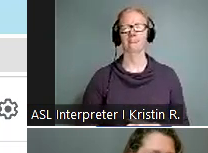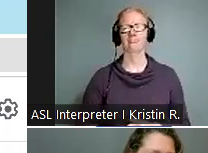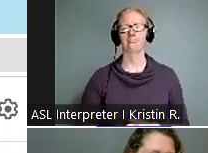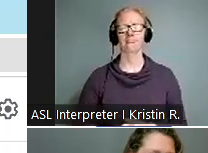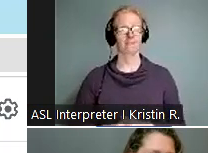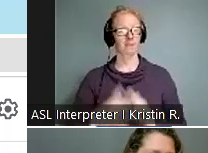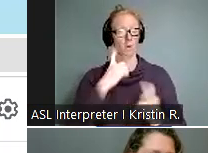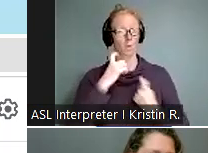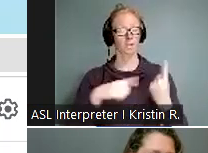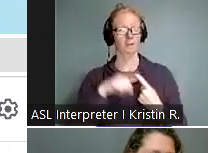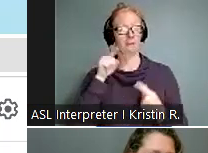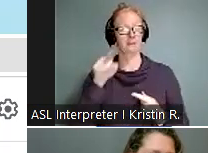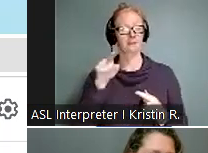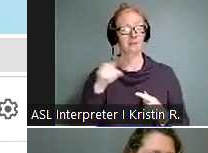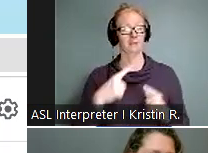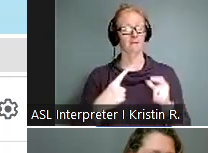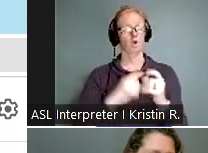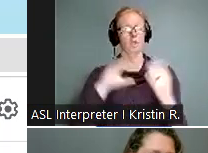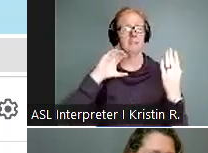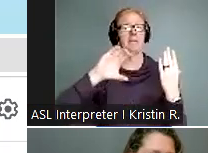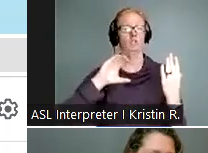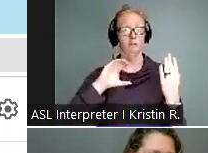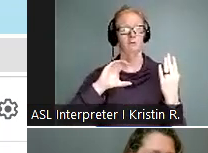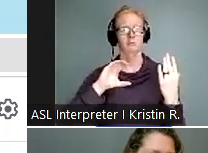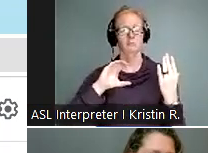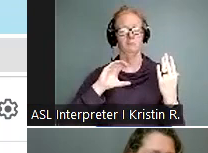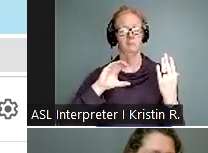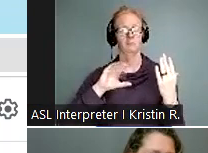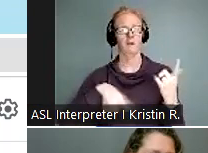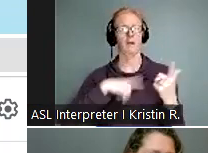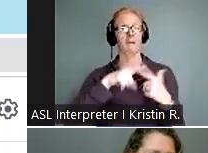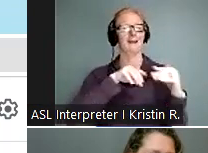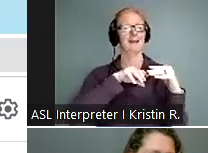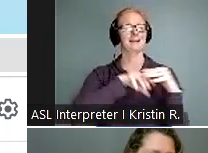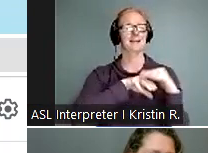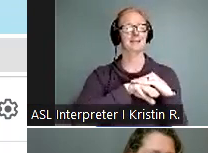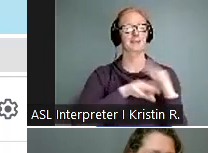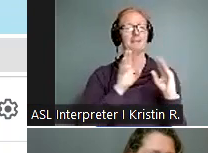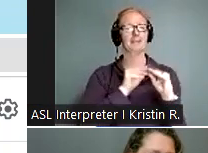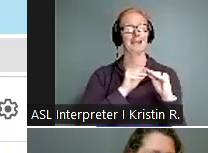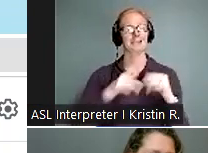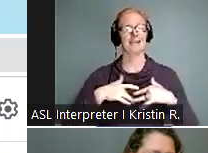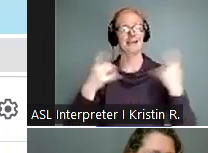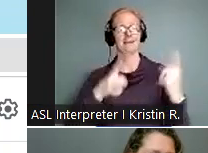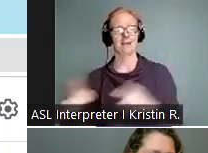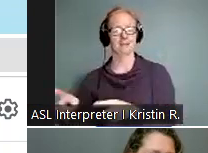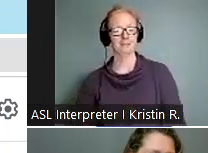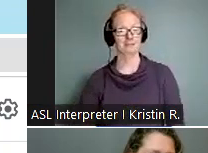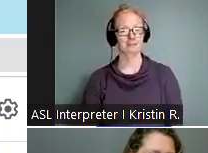Any questions on this first section here, which is focused on accessible meetings and events?